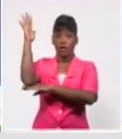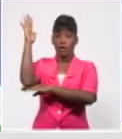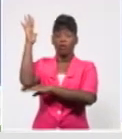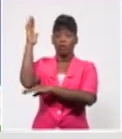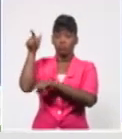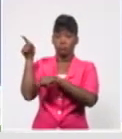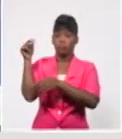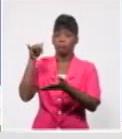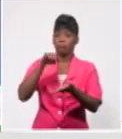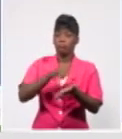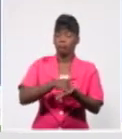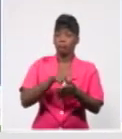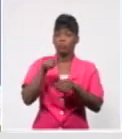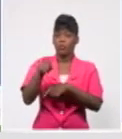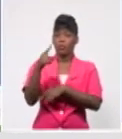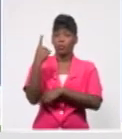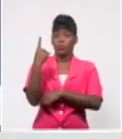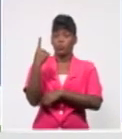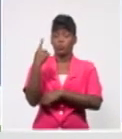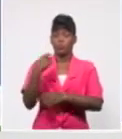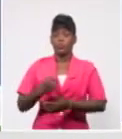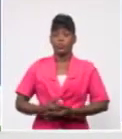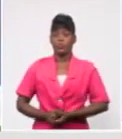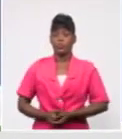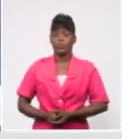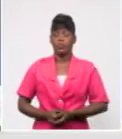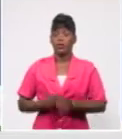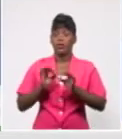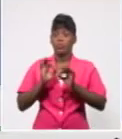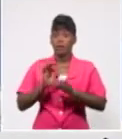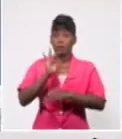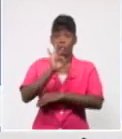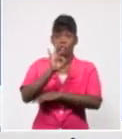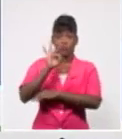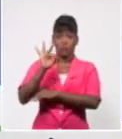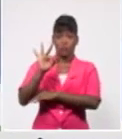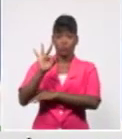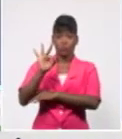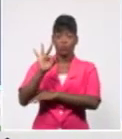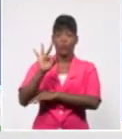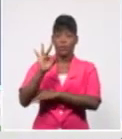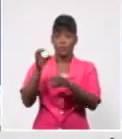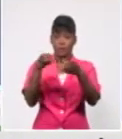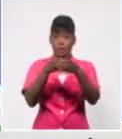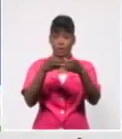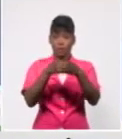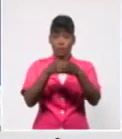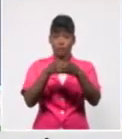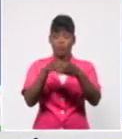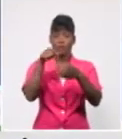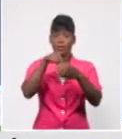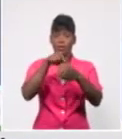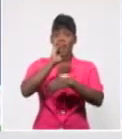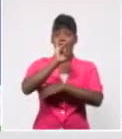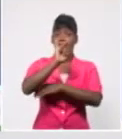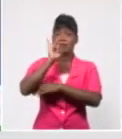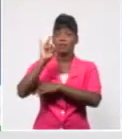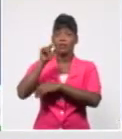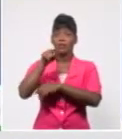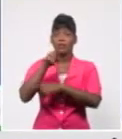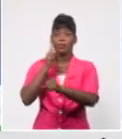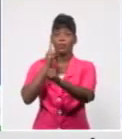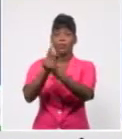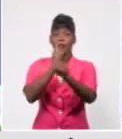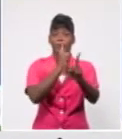88 confirmed cases, 47 are male, which is a 50.4% of all diagnosed cases in Cuba, and